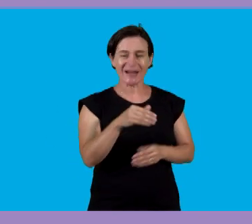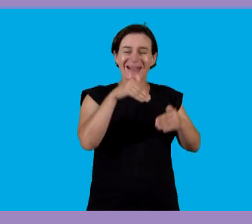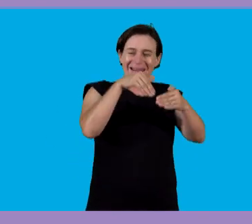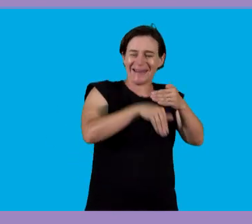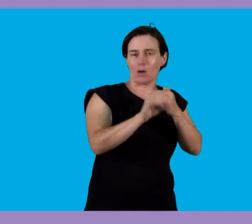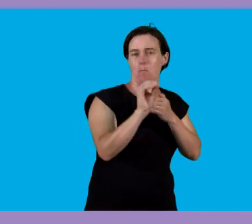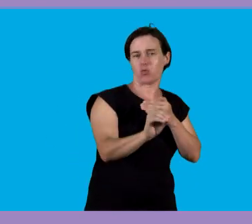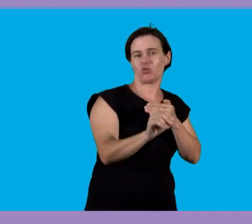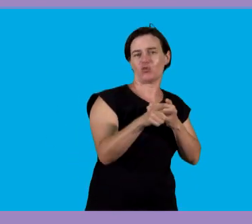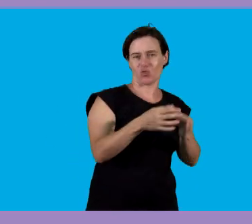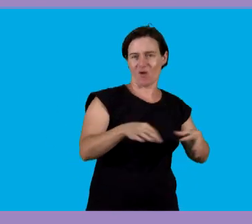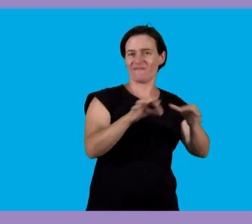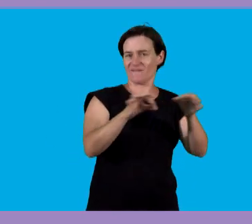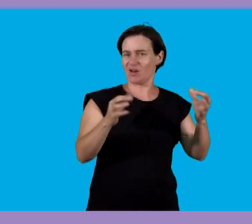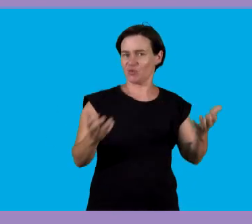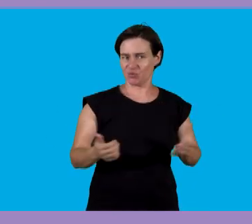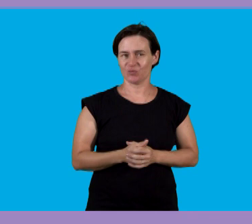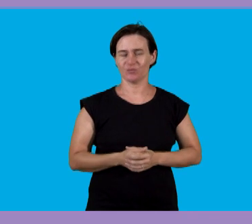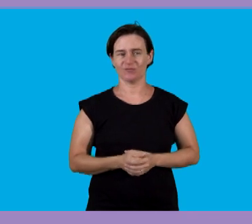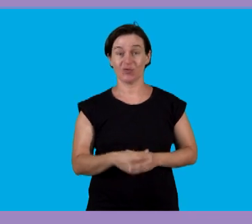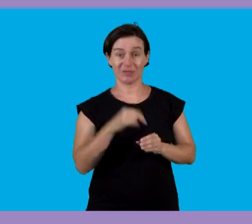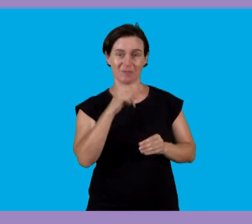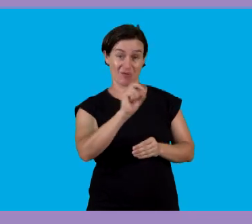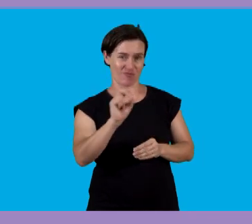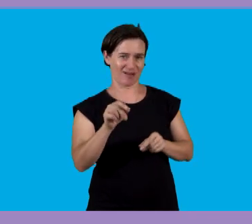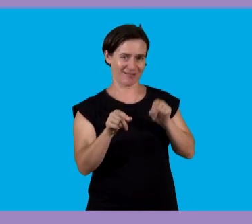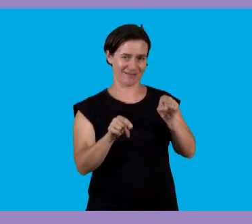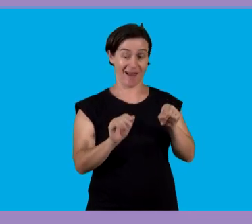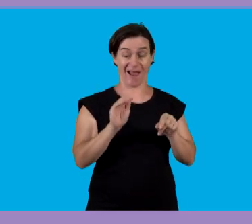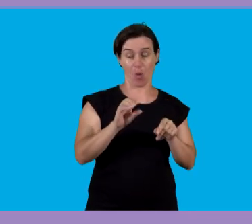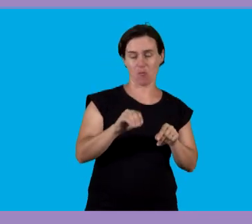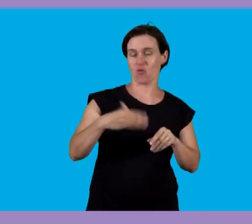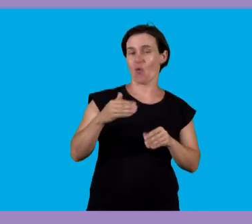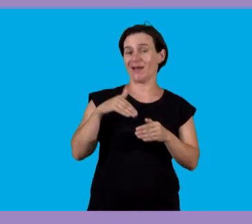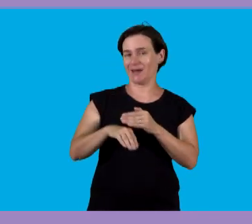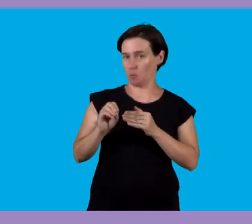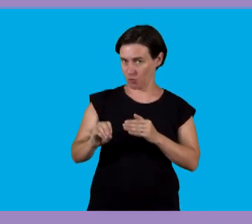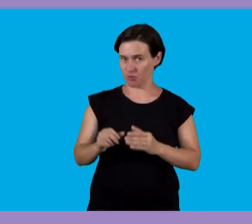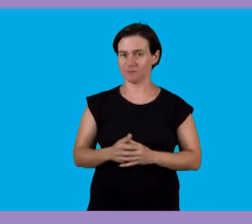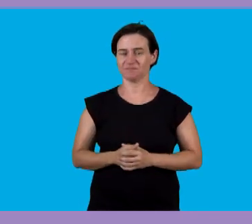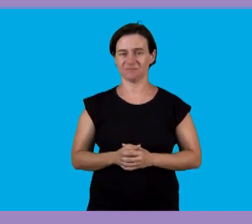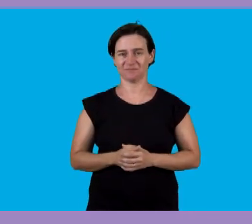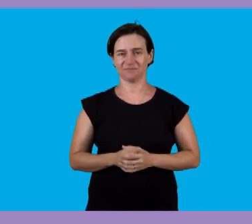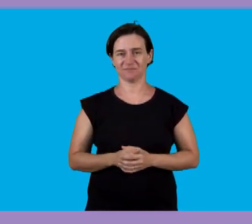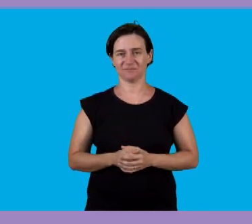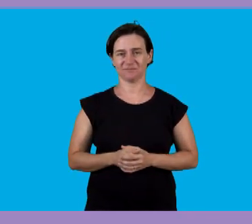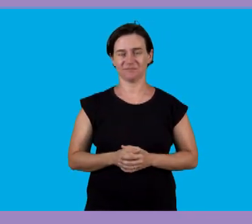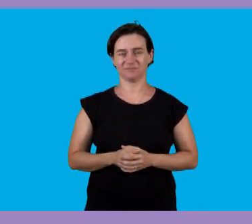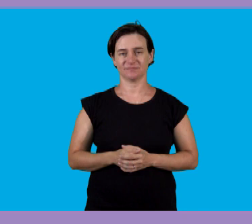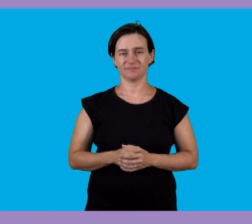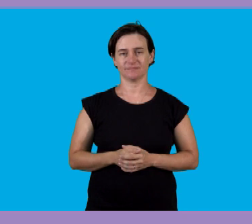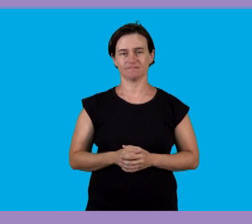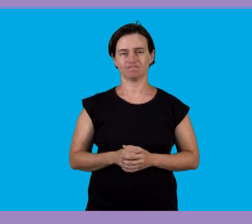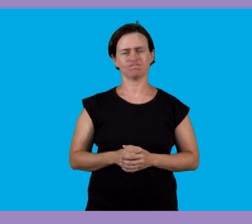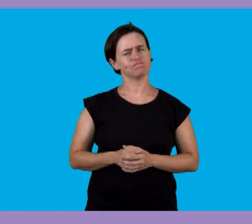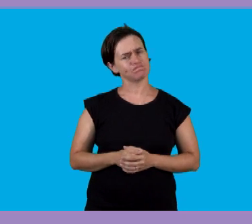input. So our y being our output and that x value being our input. So